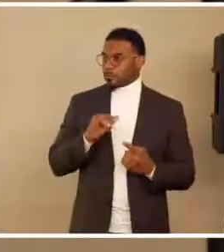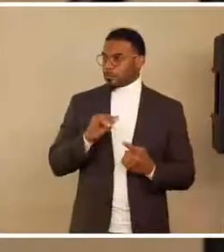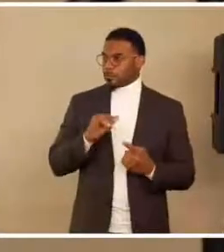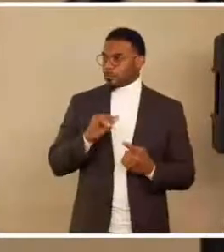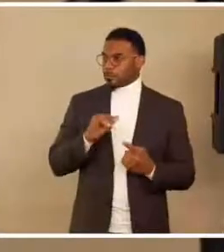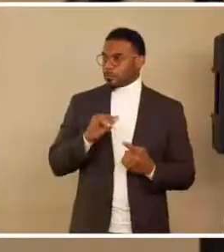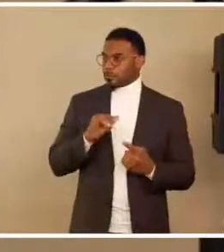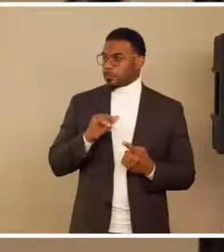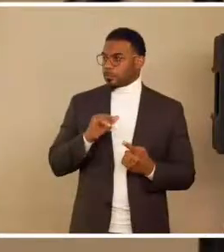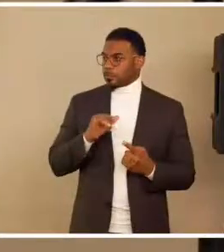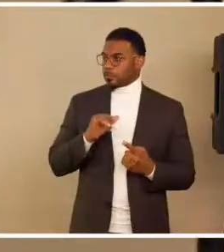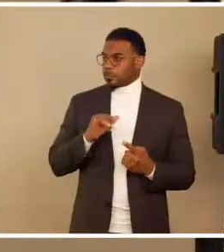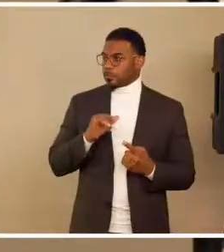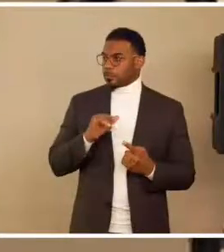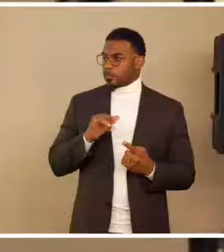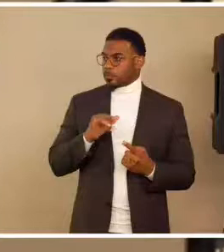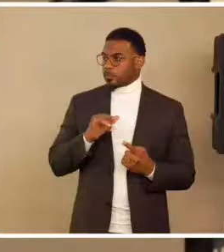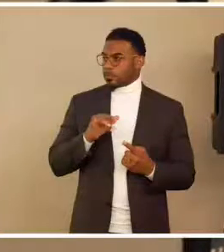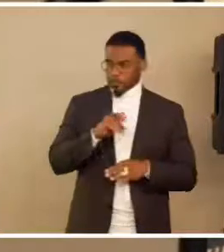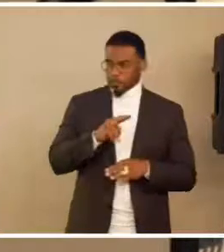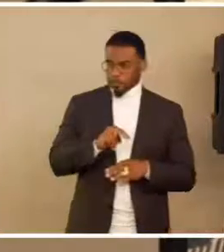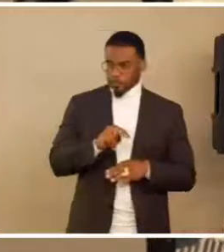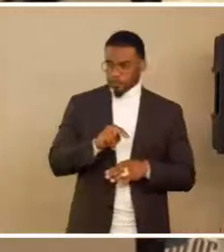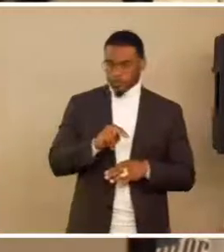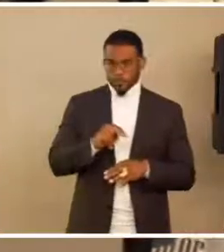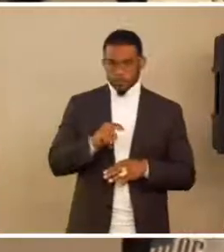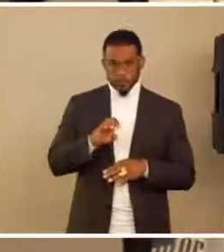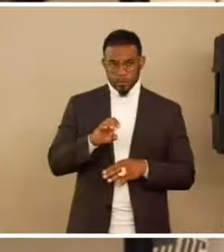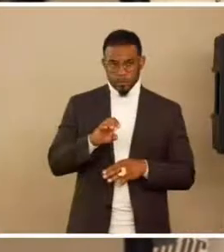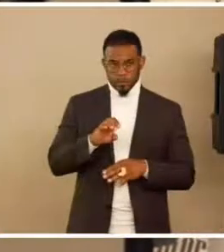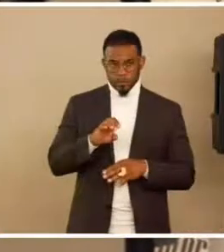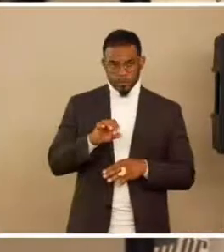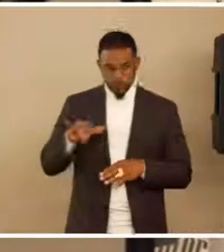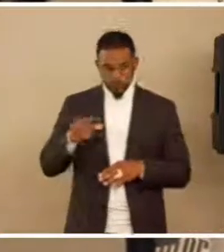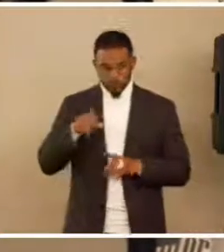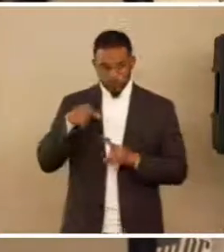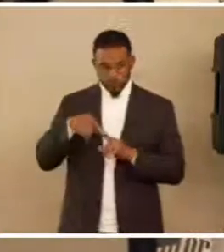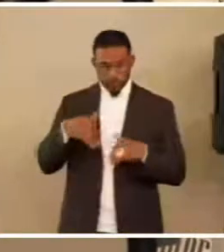a very wonderful film, Sugarcane Alley. It's